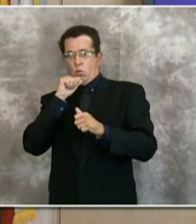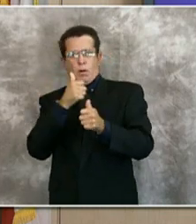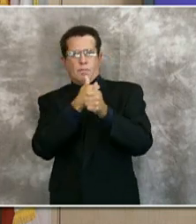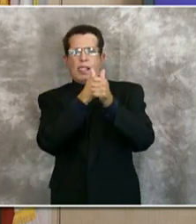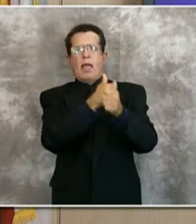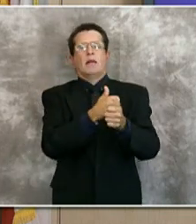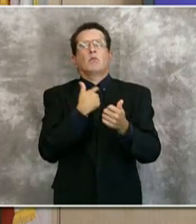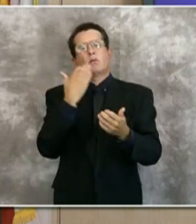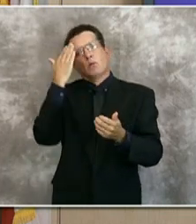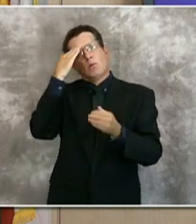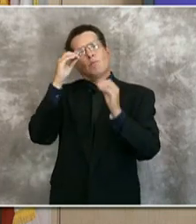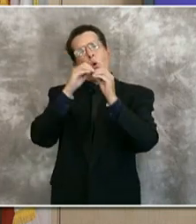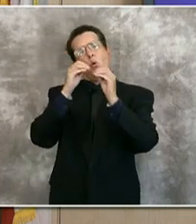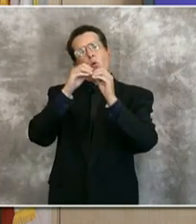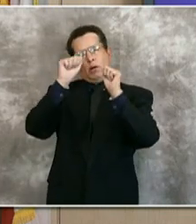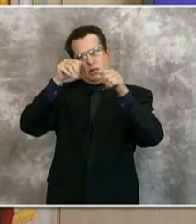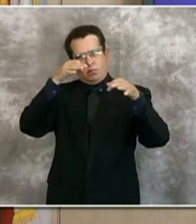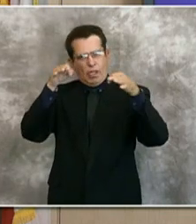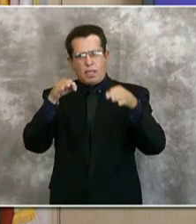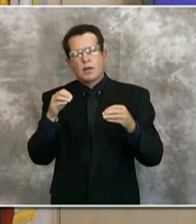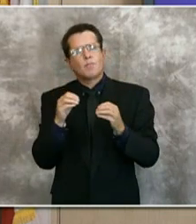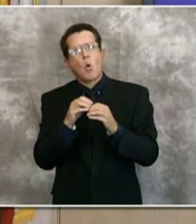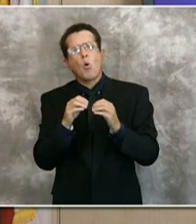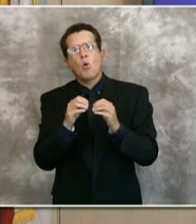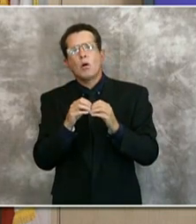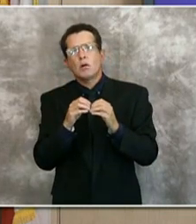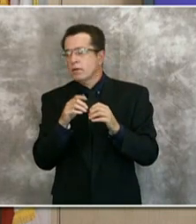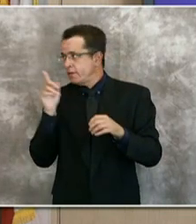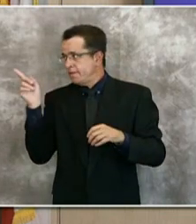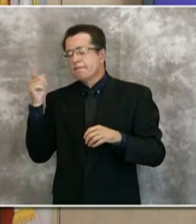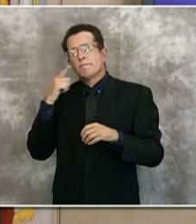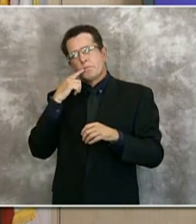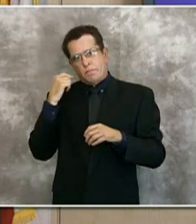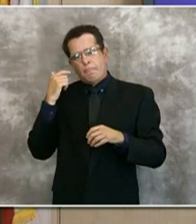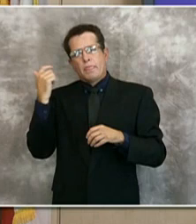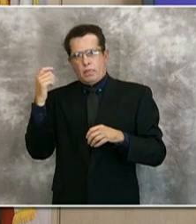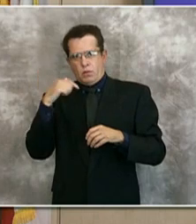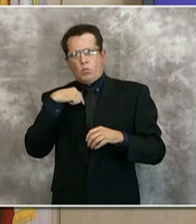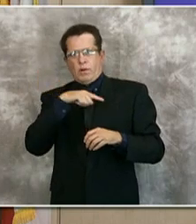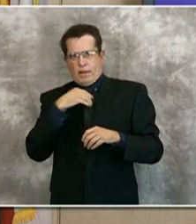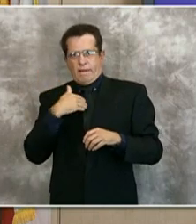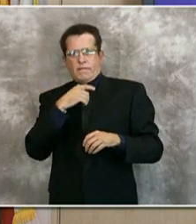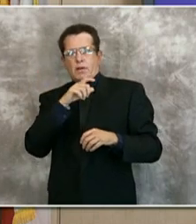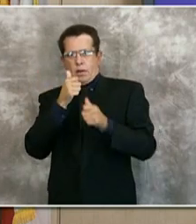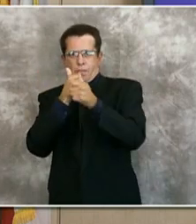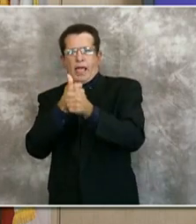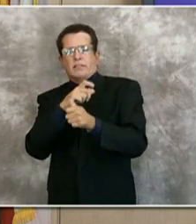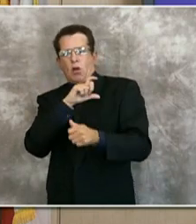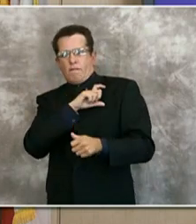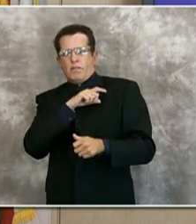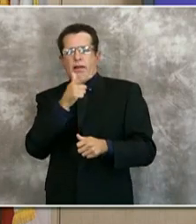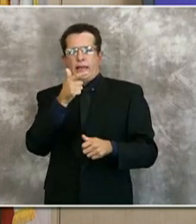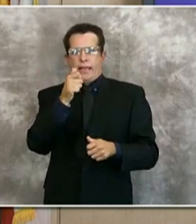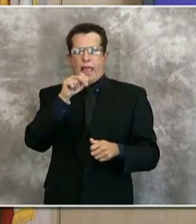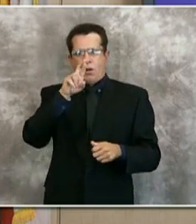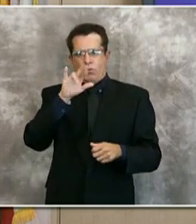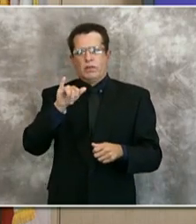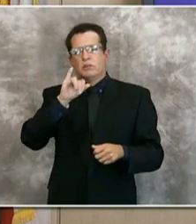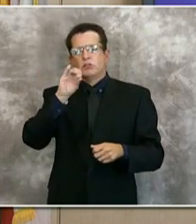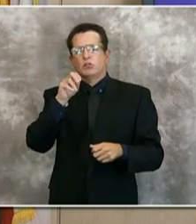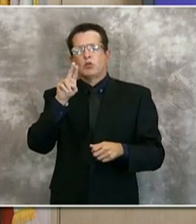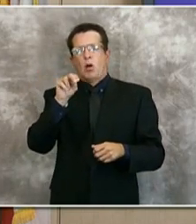we could just get more information on that. Well, we do have a compliance officer. His name is Gary Johnson, who is working